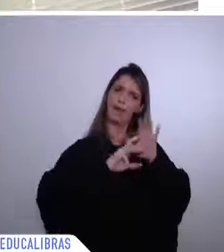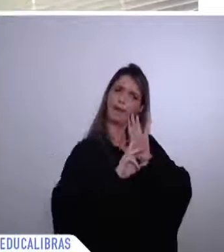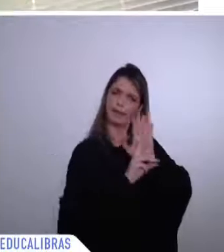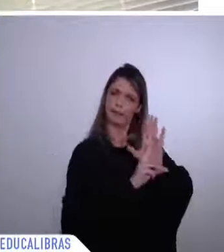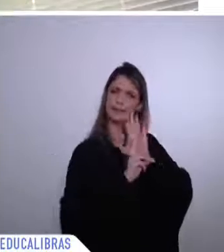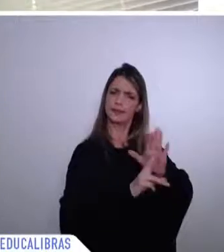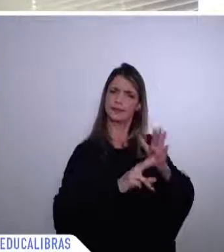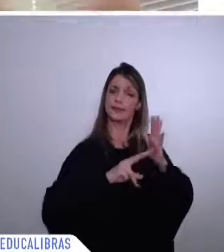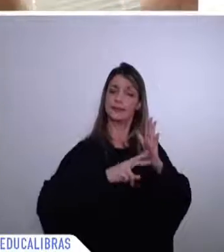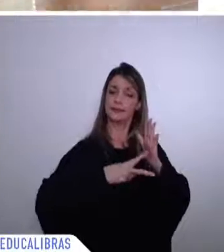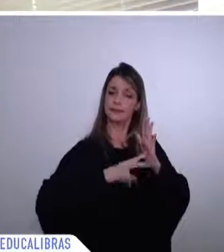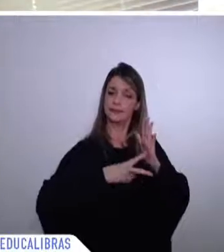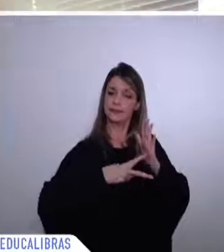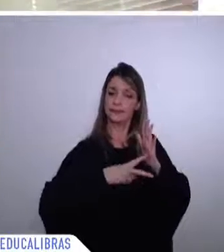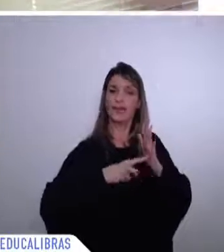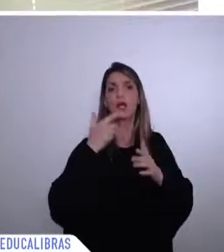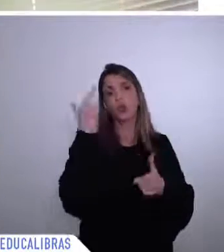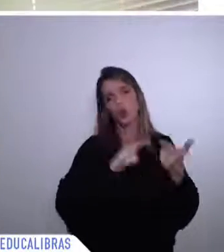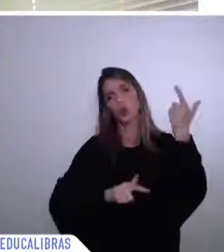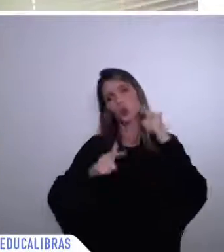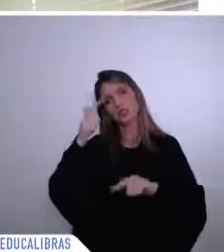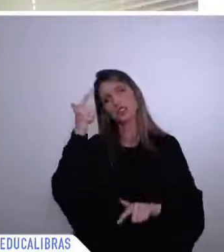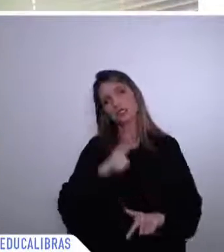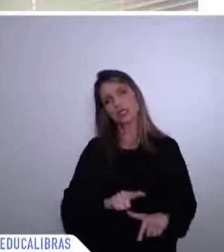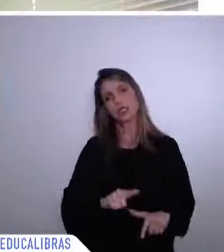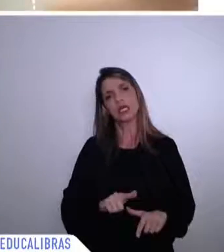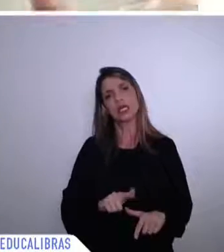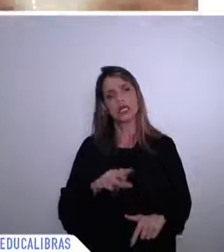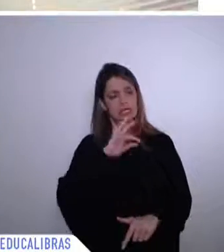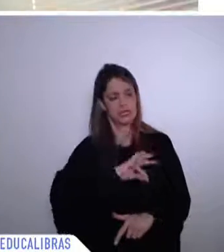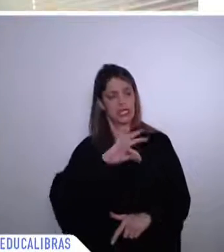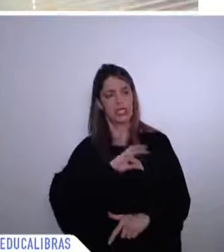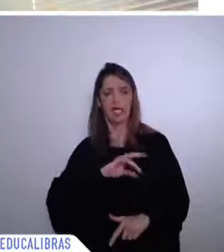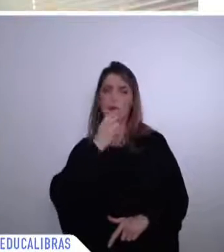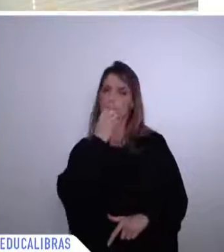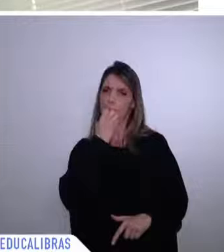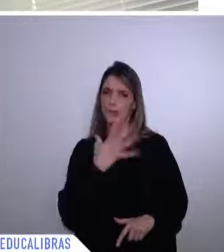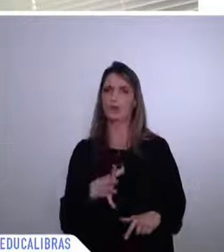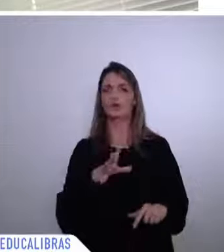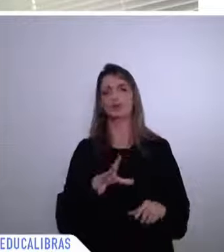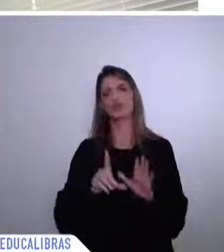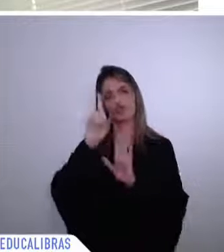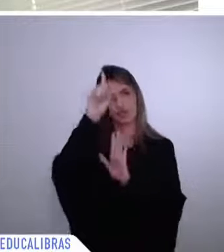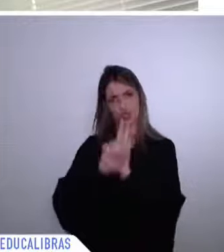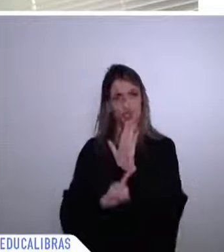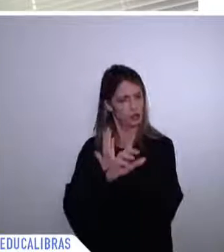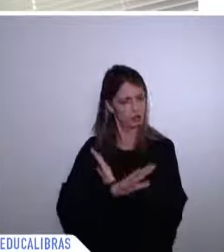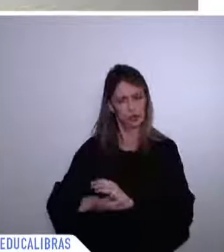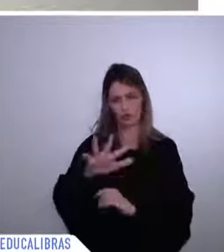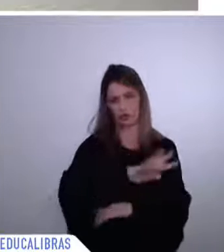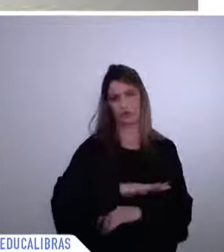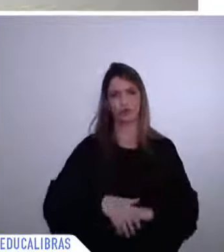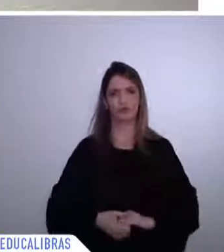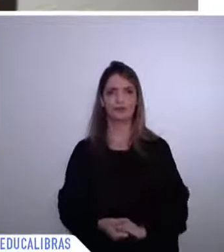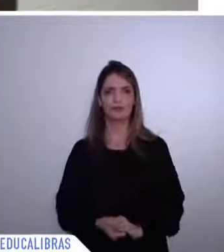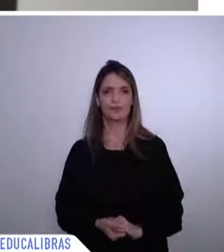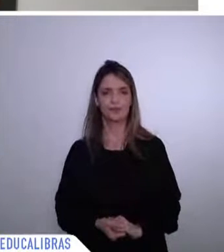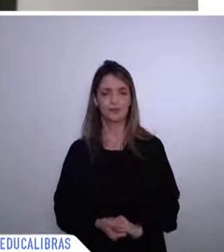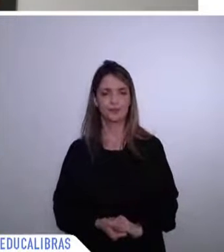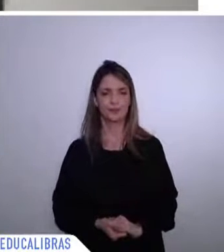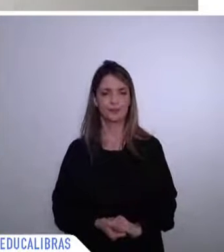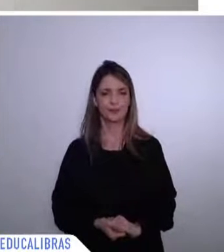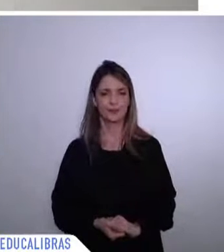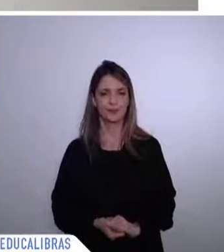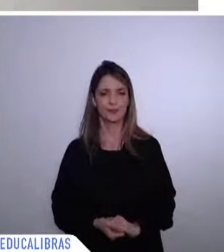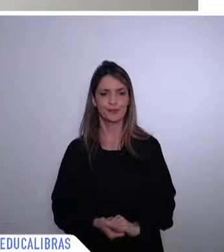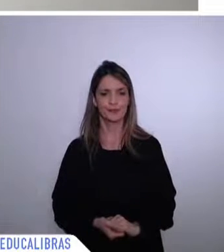to gain momentum and to secure dignified work conditions